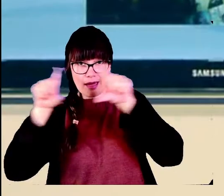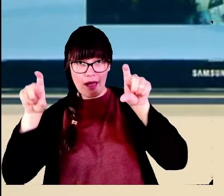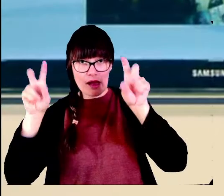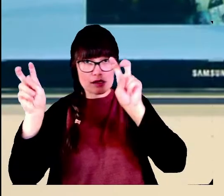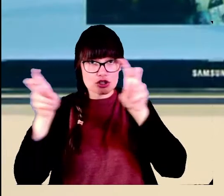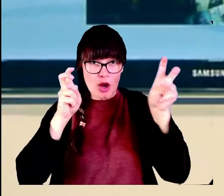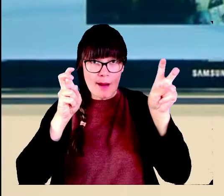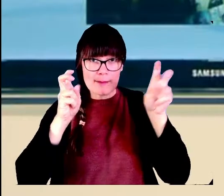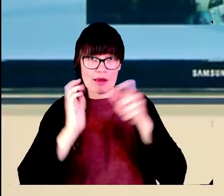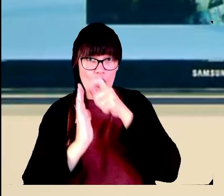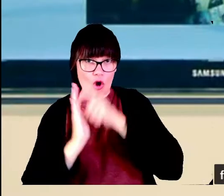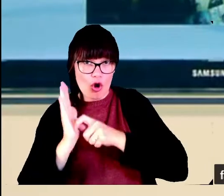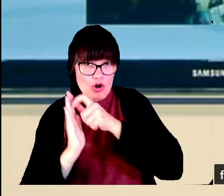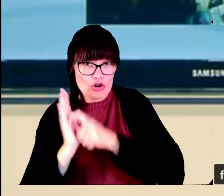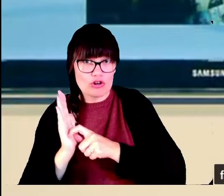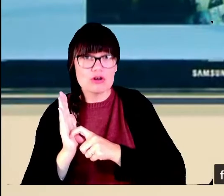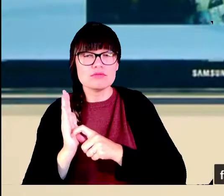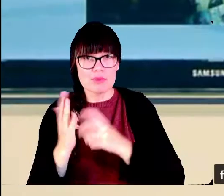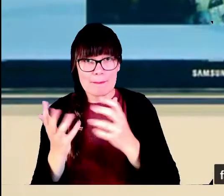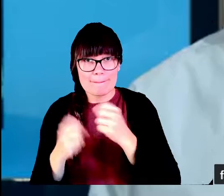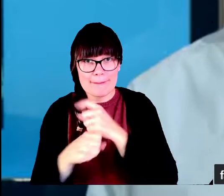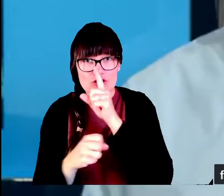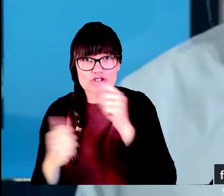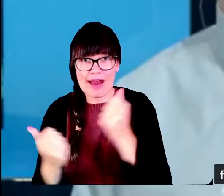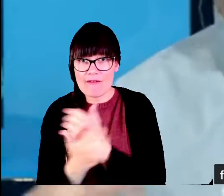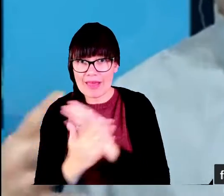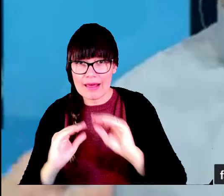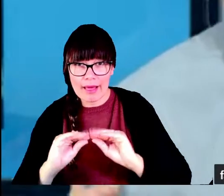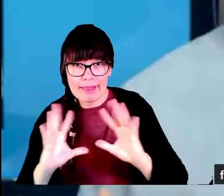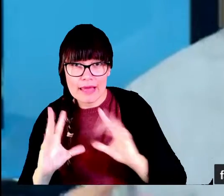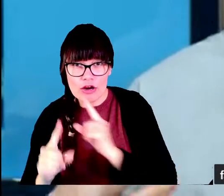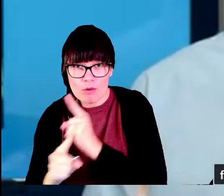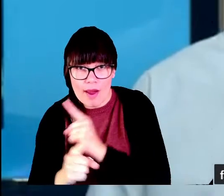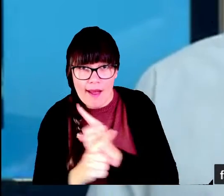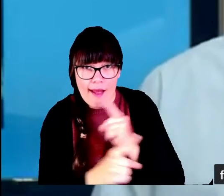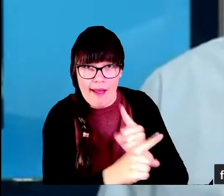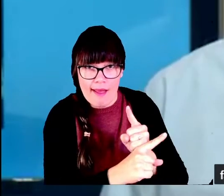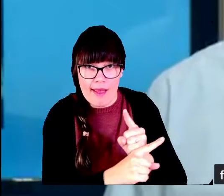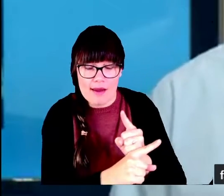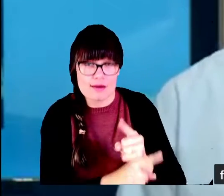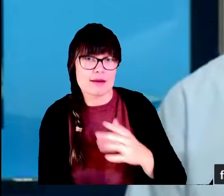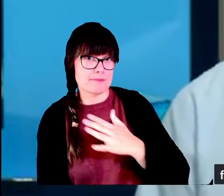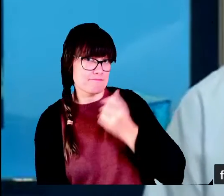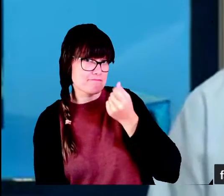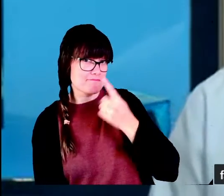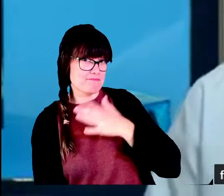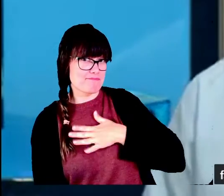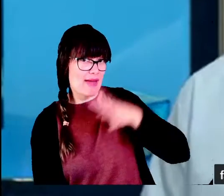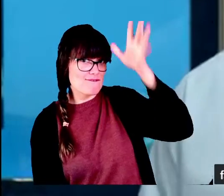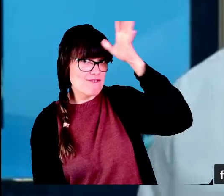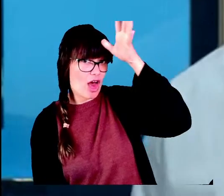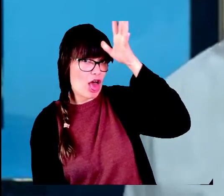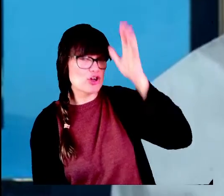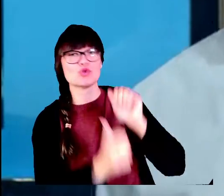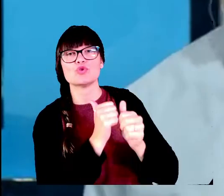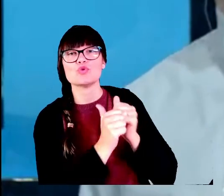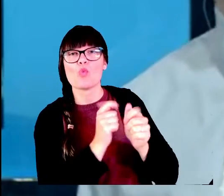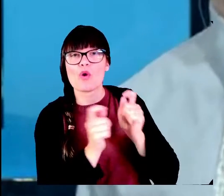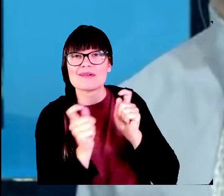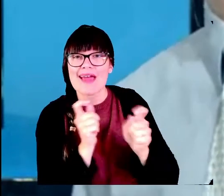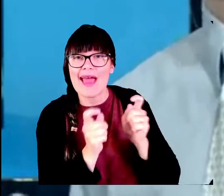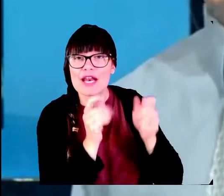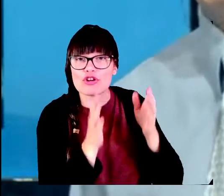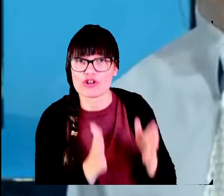articles to make sure everything is the way it's supposed to be. So my father was a sports editor in the communications field.